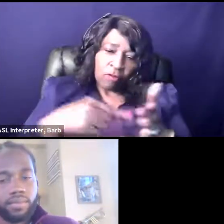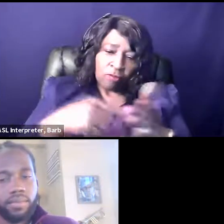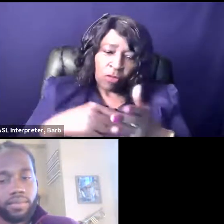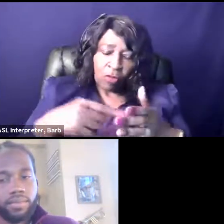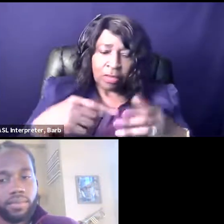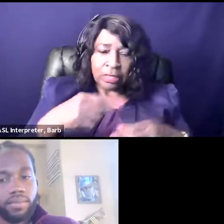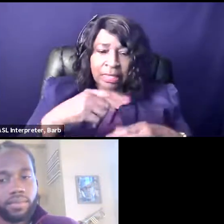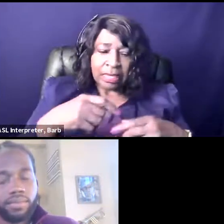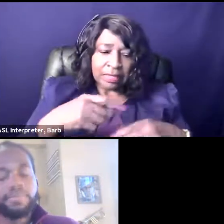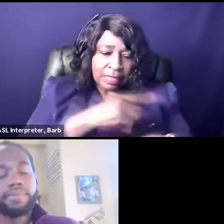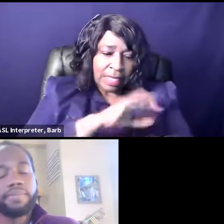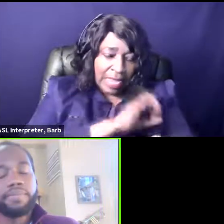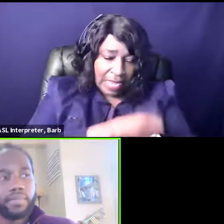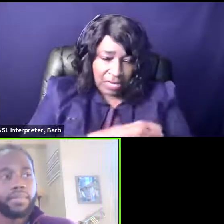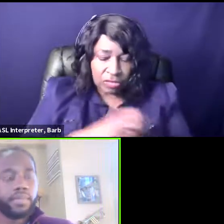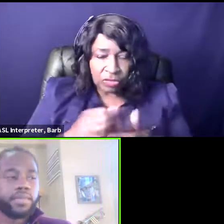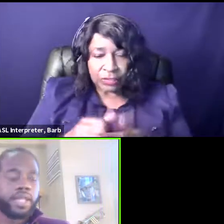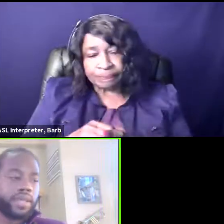invest in efficiency.